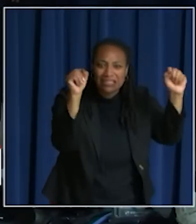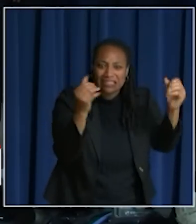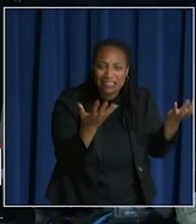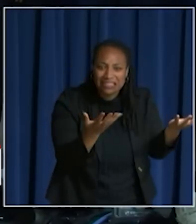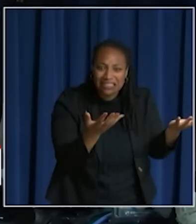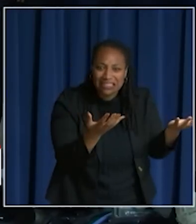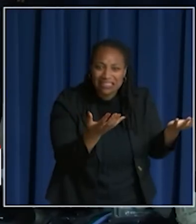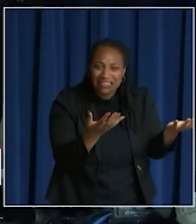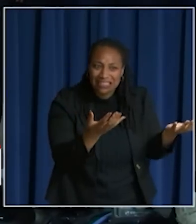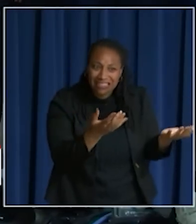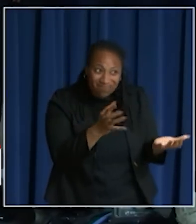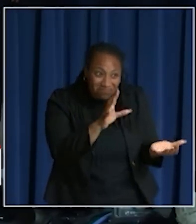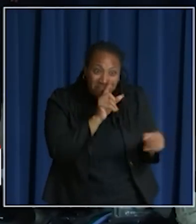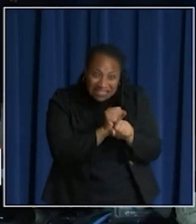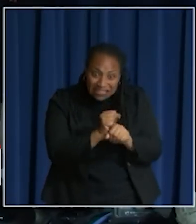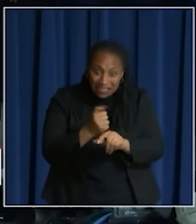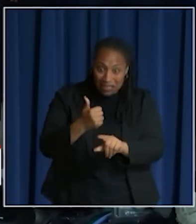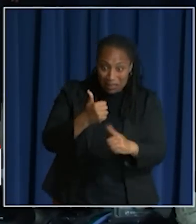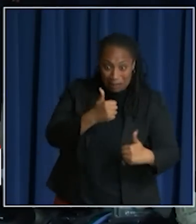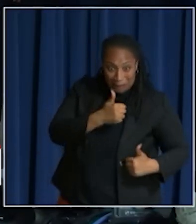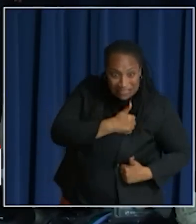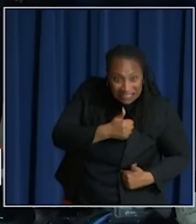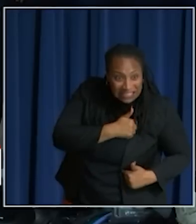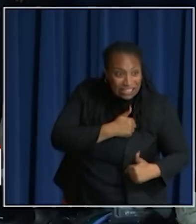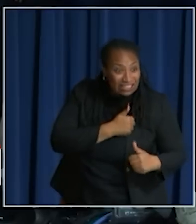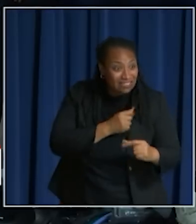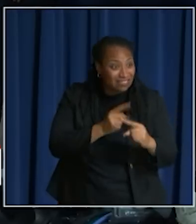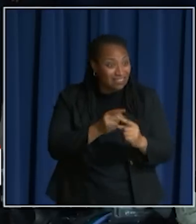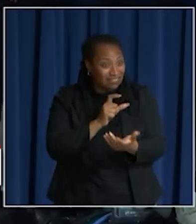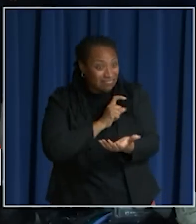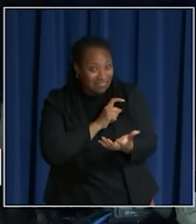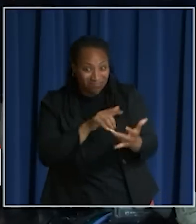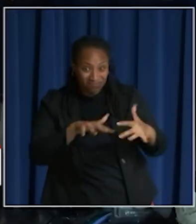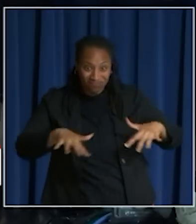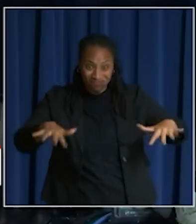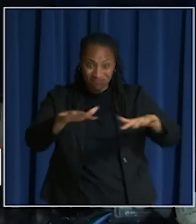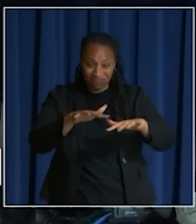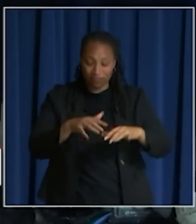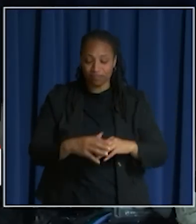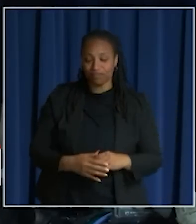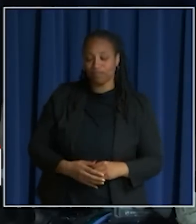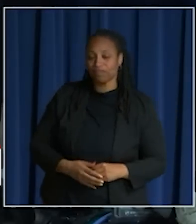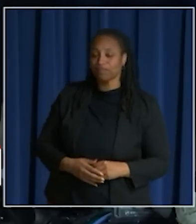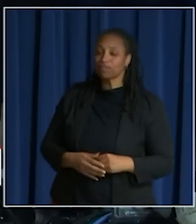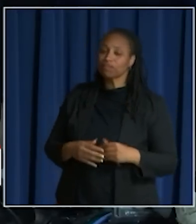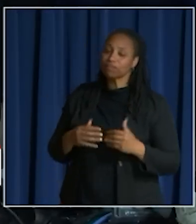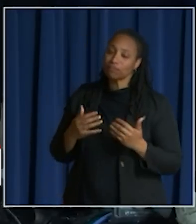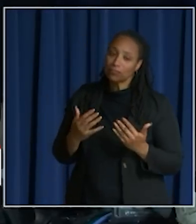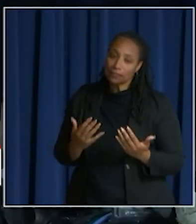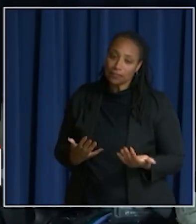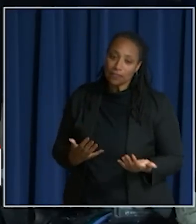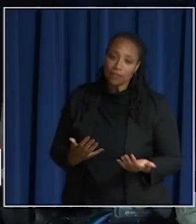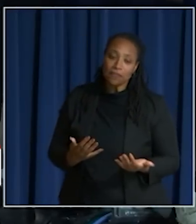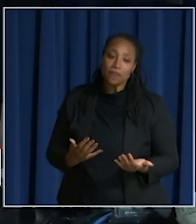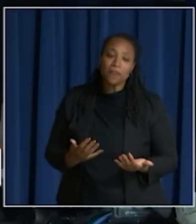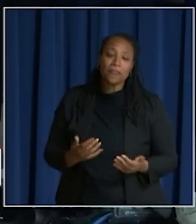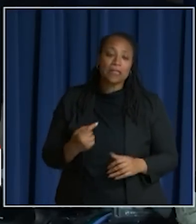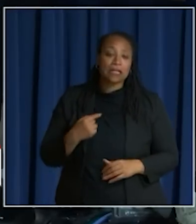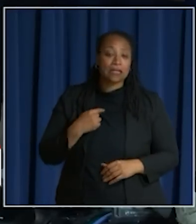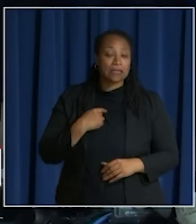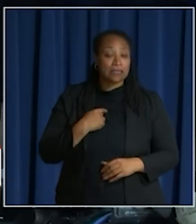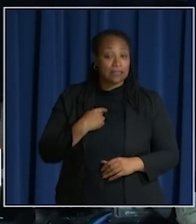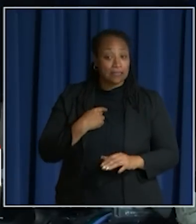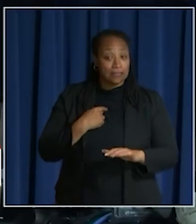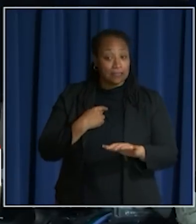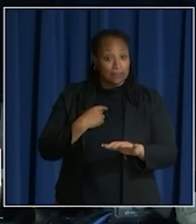but the military in? We don't, and I think I speak for all Americans, we don't believe it's legal to use the